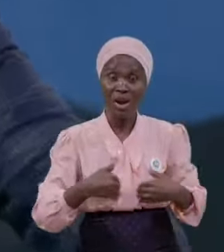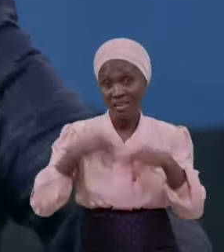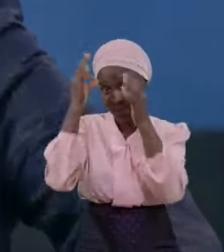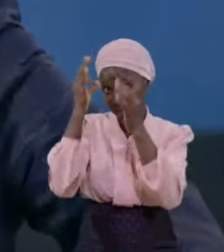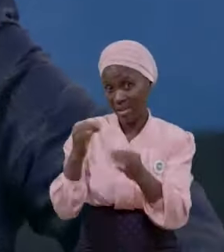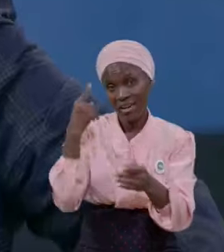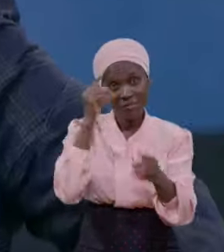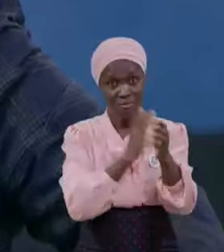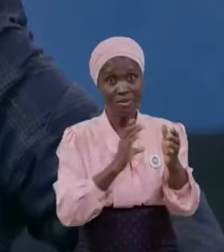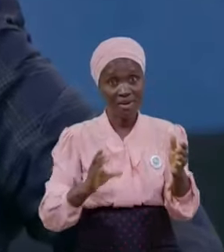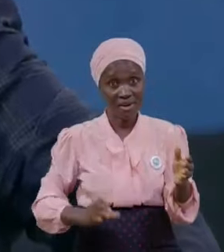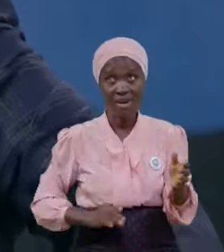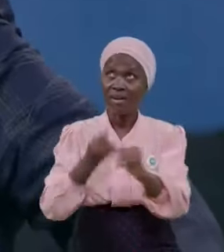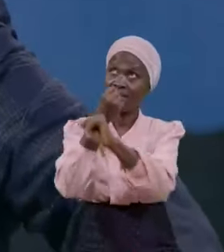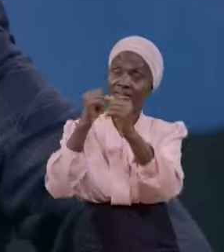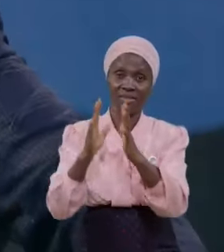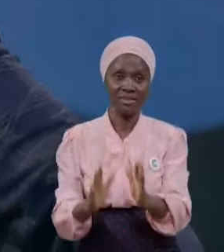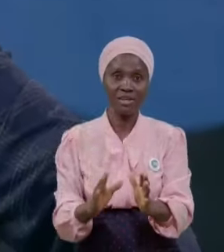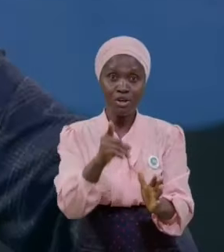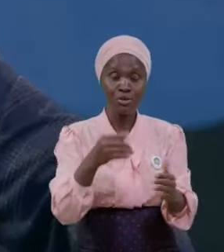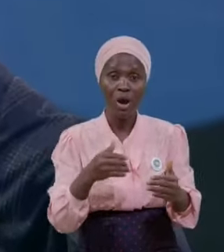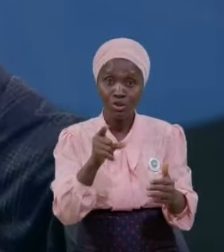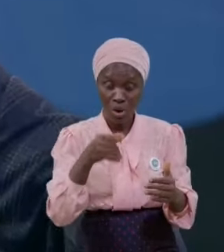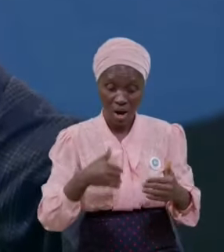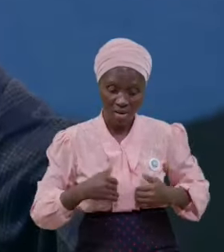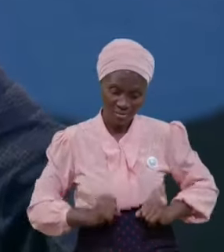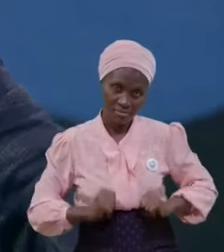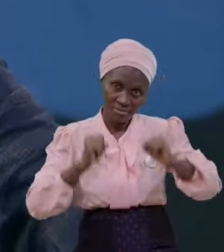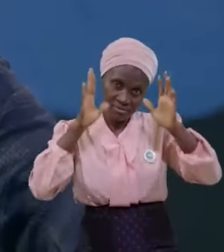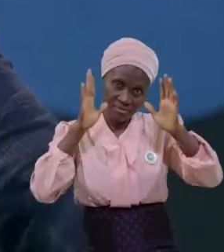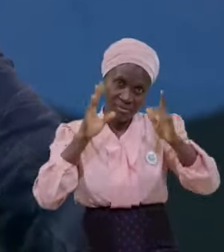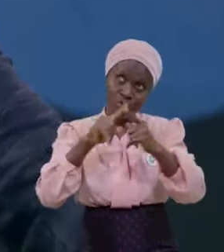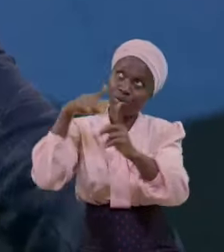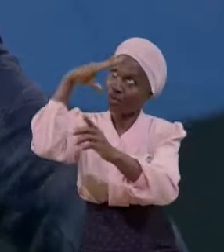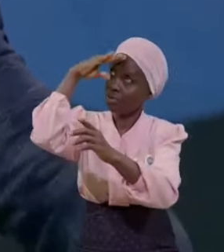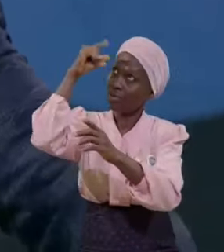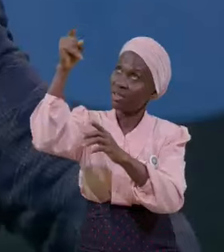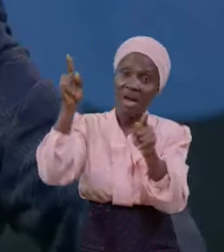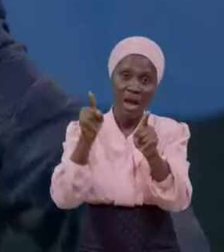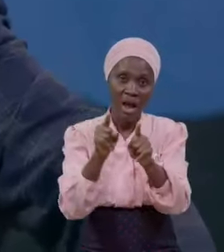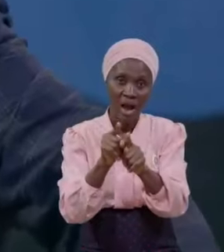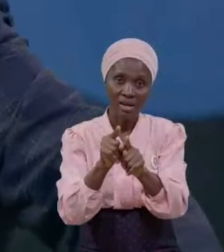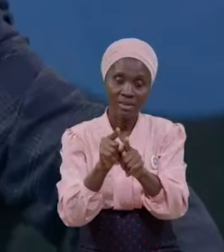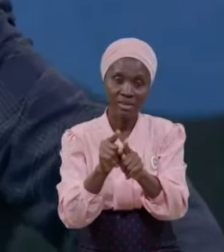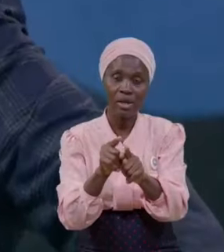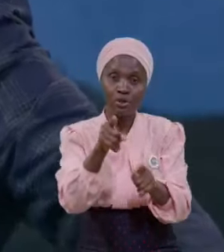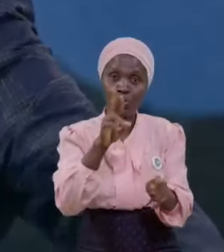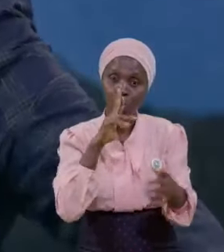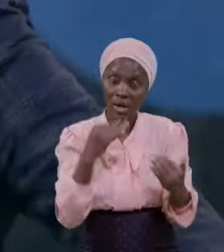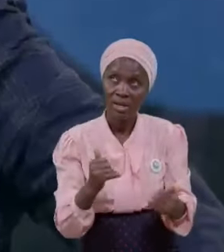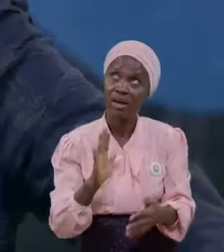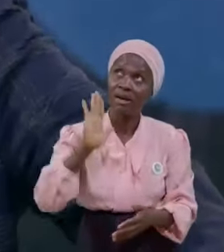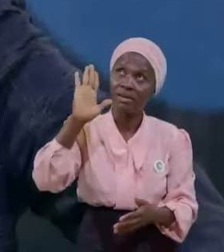are devoted to him as a son. You are dead to sin.